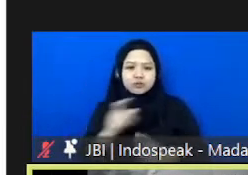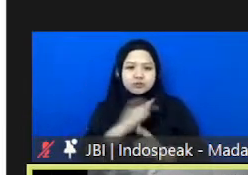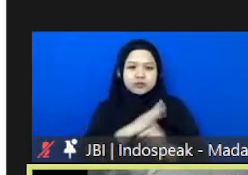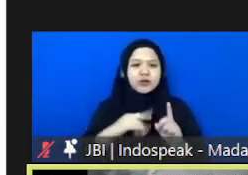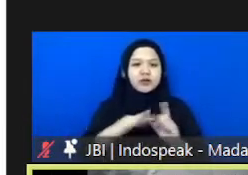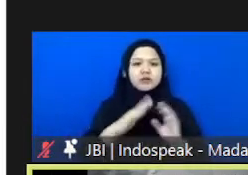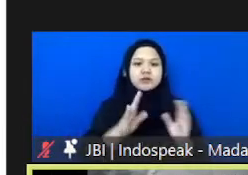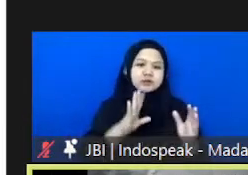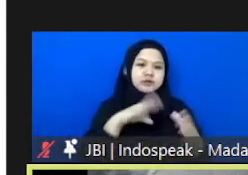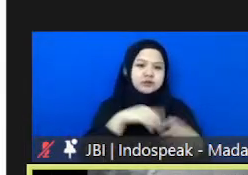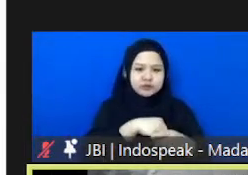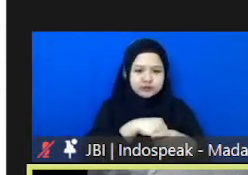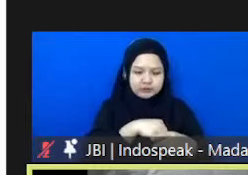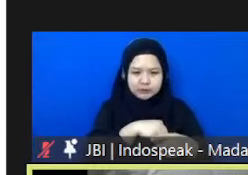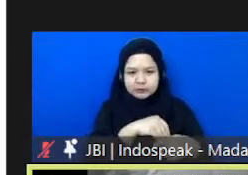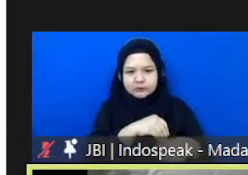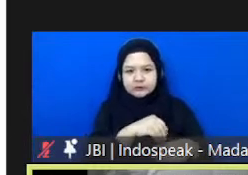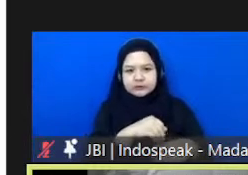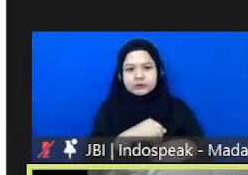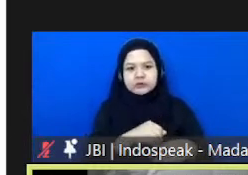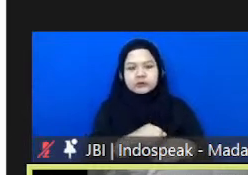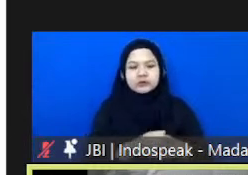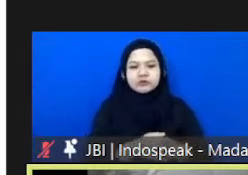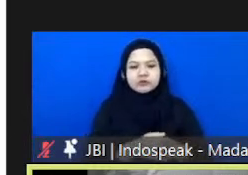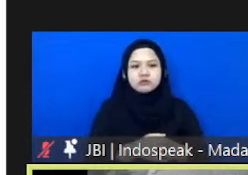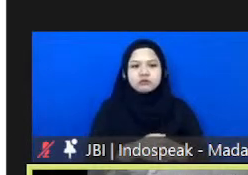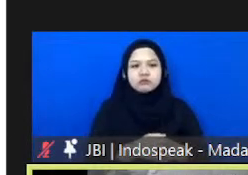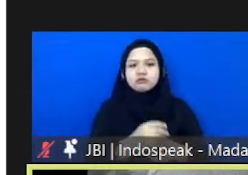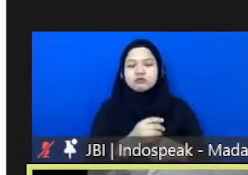up to now, Wolbachia is able to sustain.